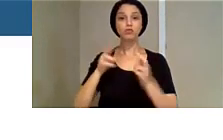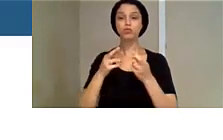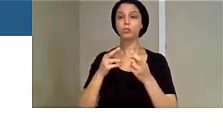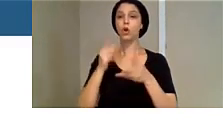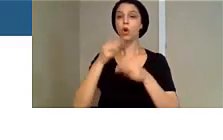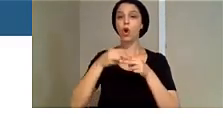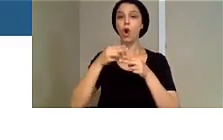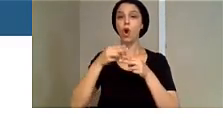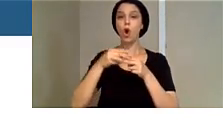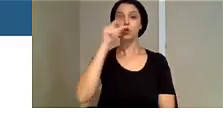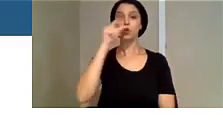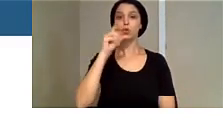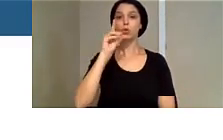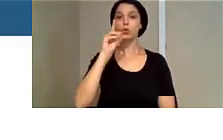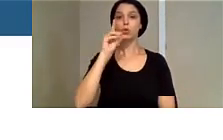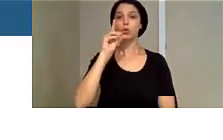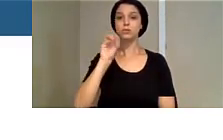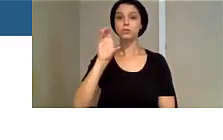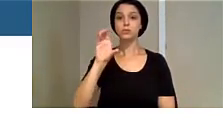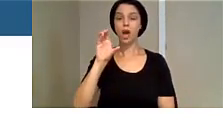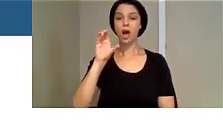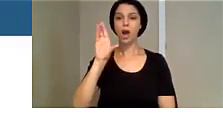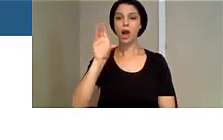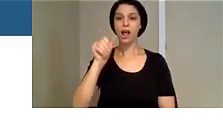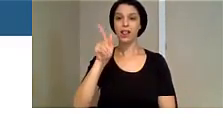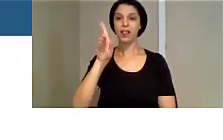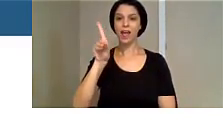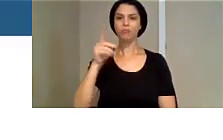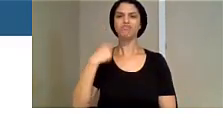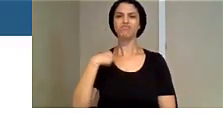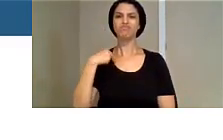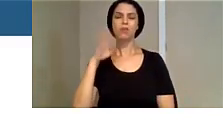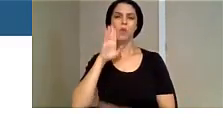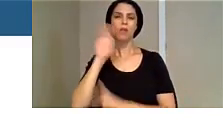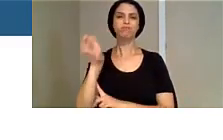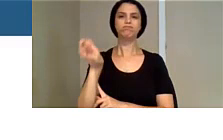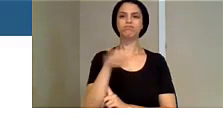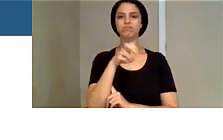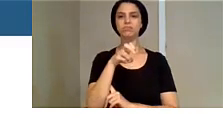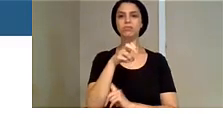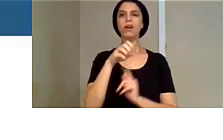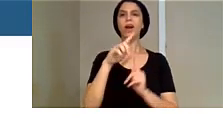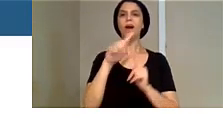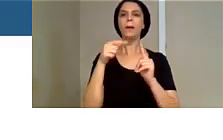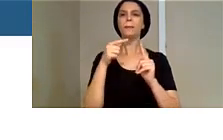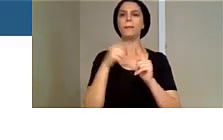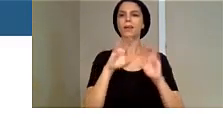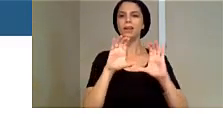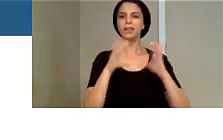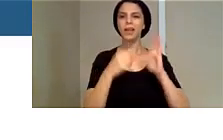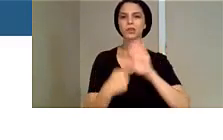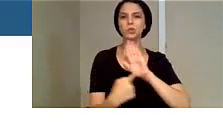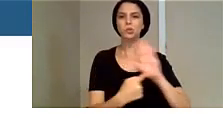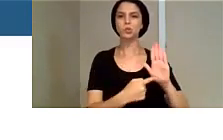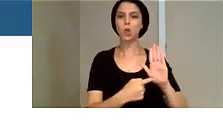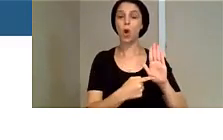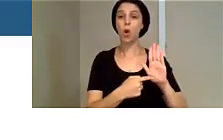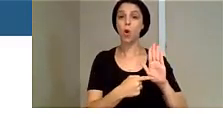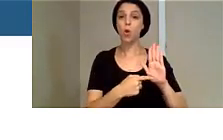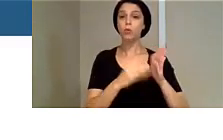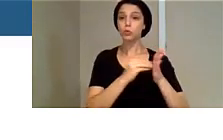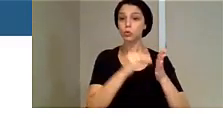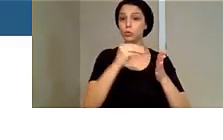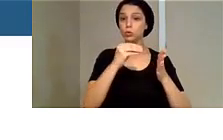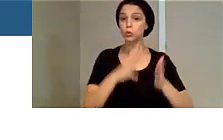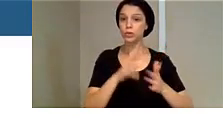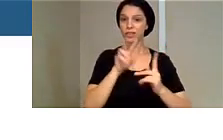Cloud assignment. And in a moment, I'm going to transfer over into being in a course from a student perspective to show you what